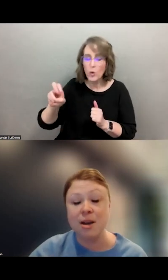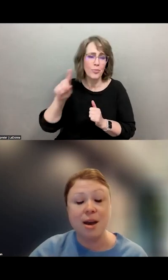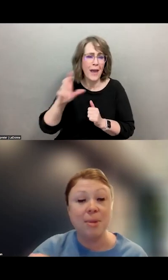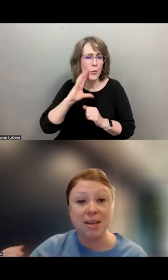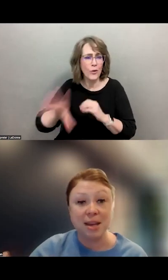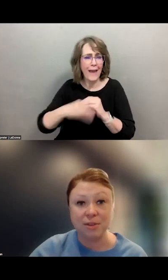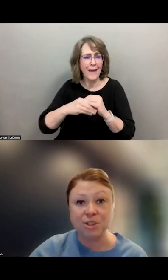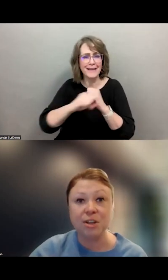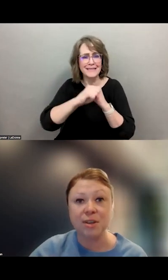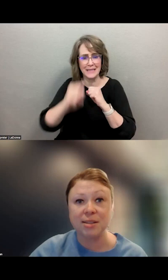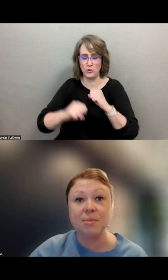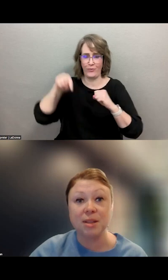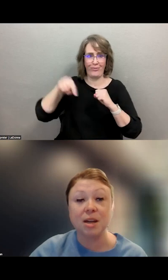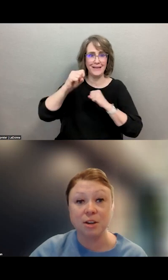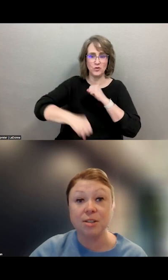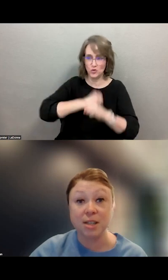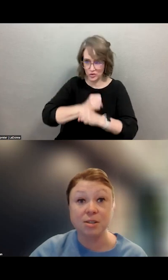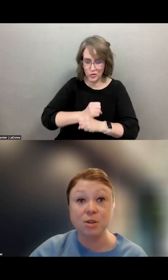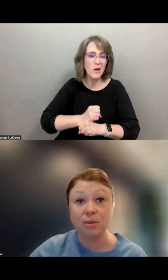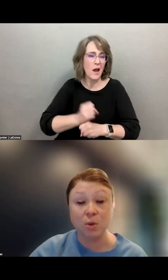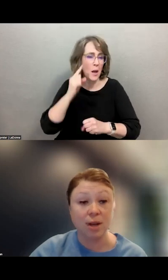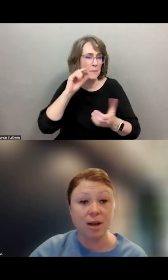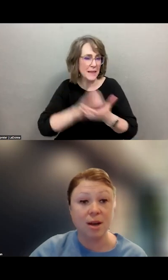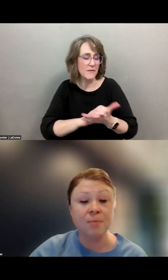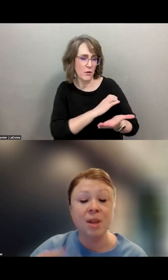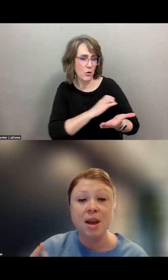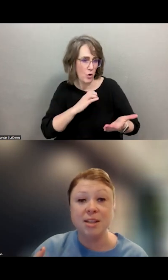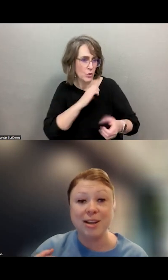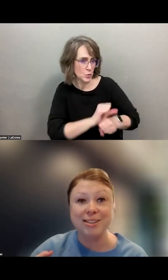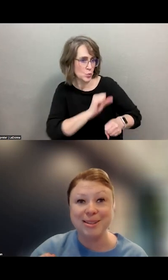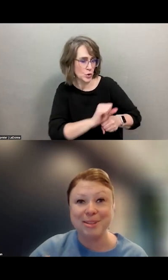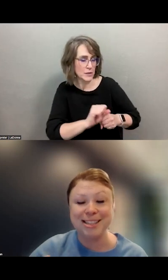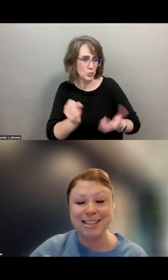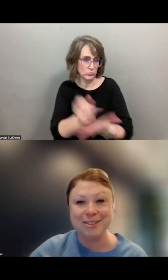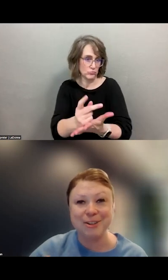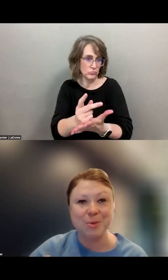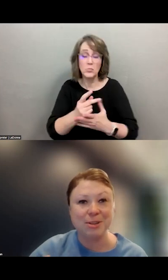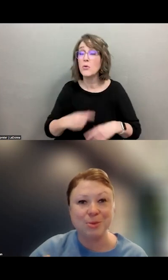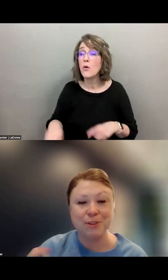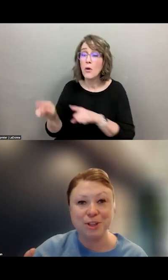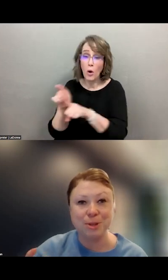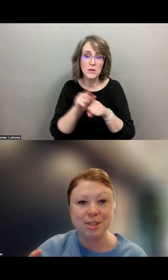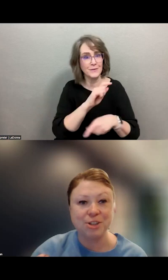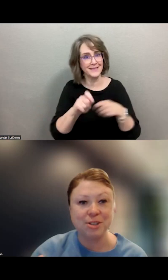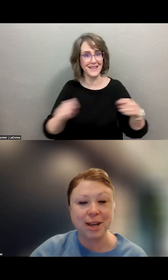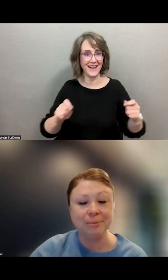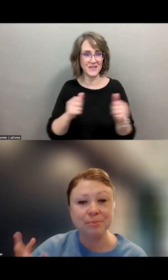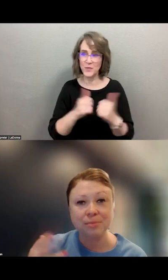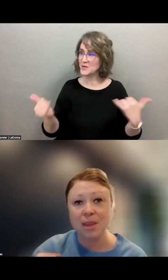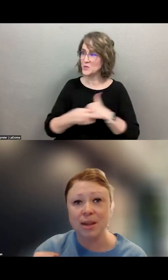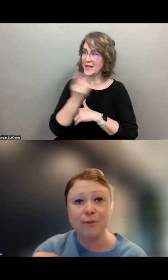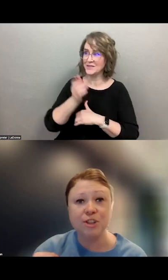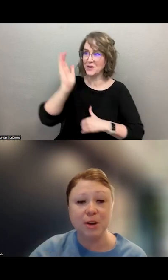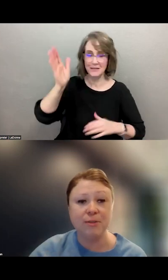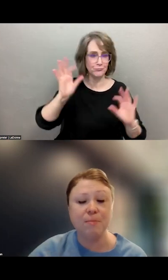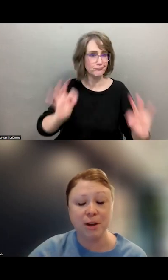extension by the end of this year. And that's something that Congress is currently working on, as well as something that ties in very well to our feature presentation today.